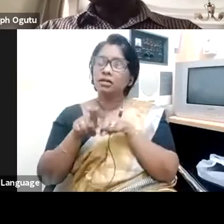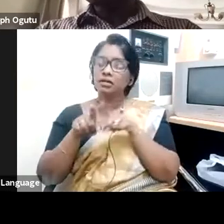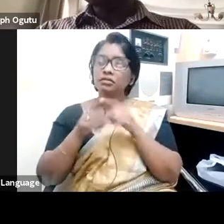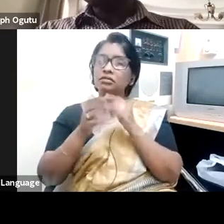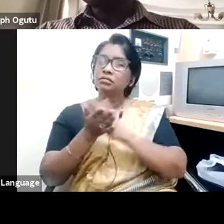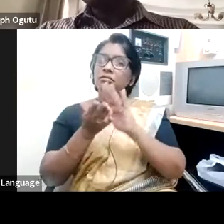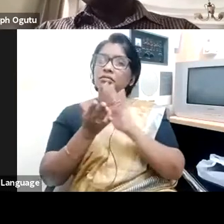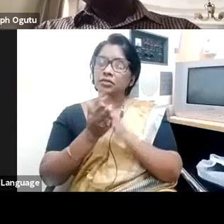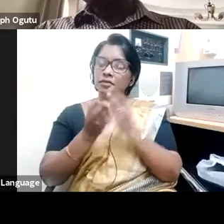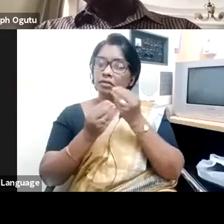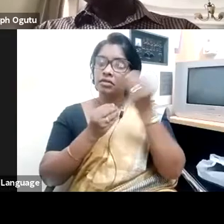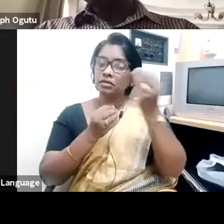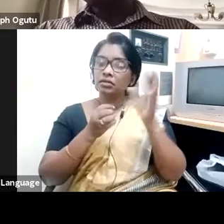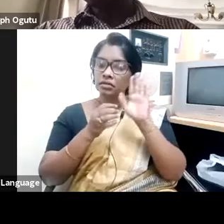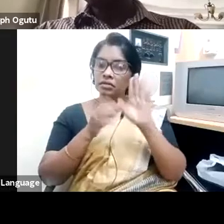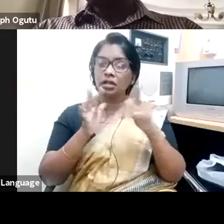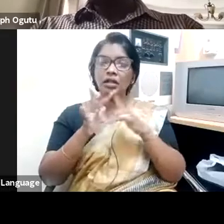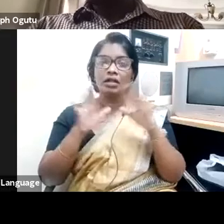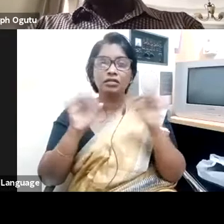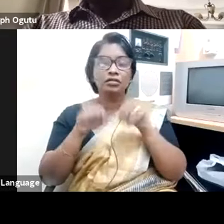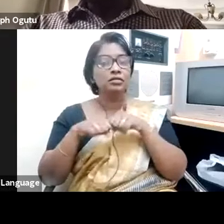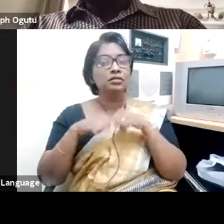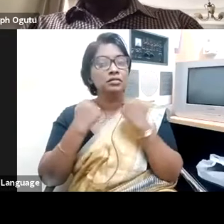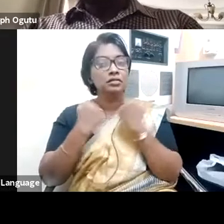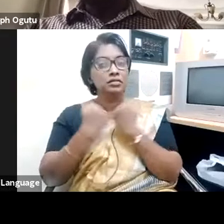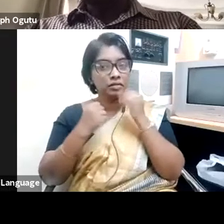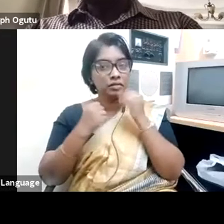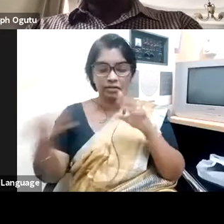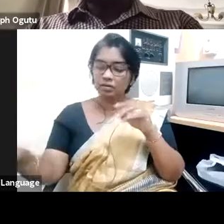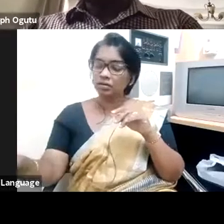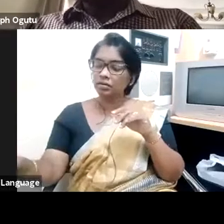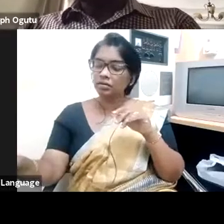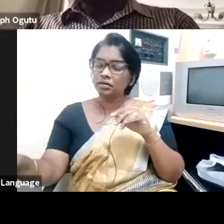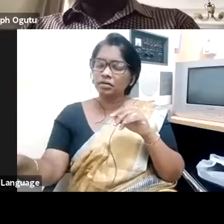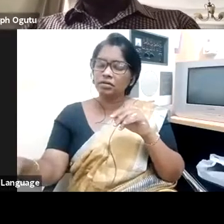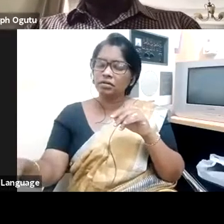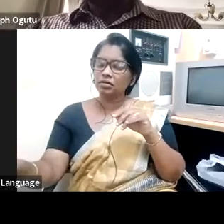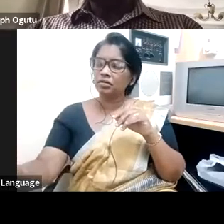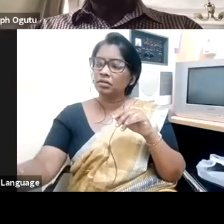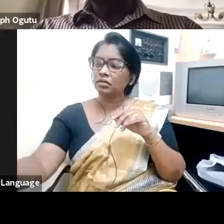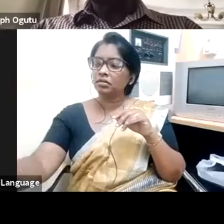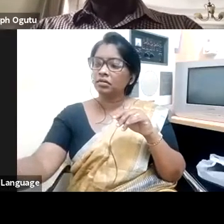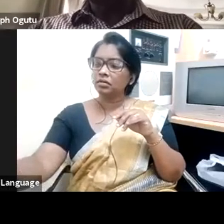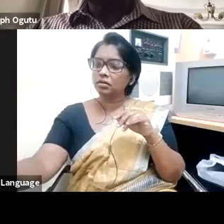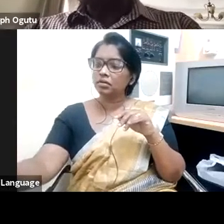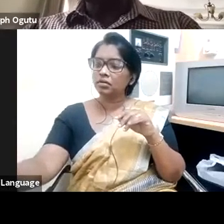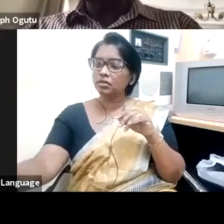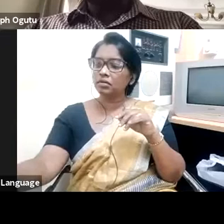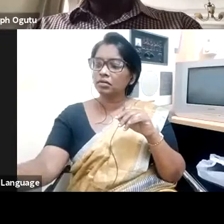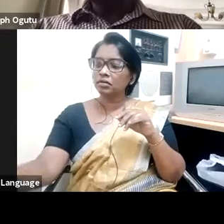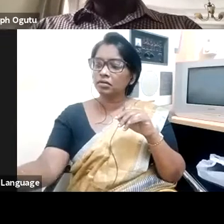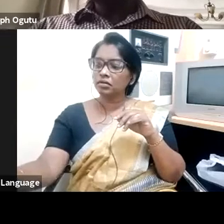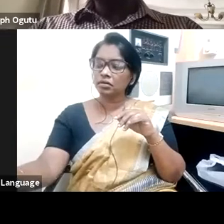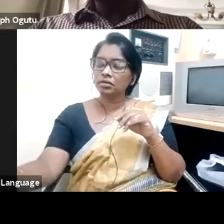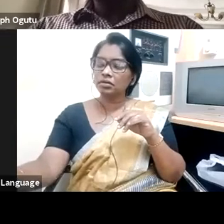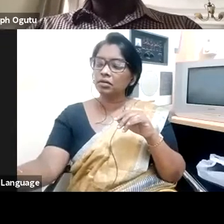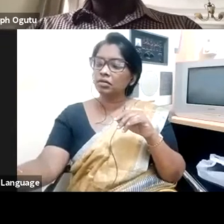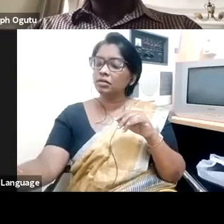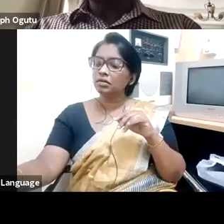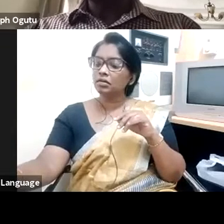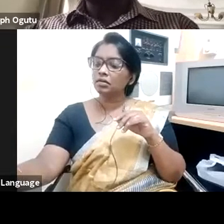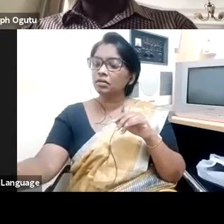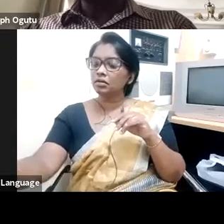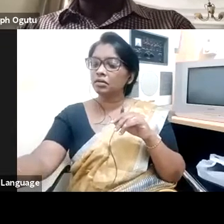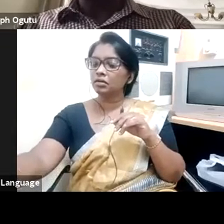is absolutely key. In 1 minute and 1 second, let me address the question that was raised on the chat, which was saying, what could